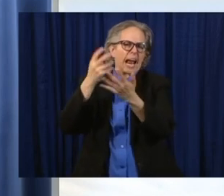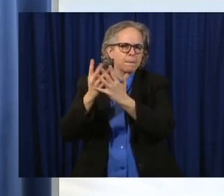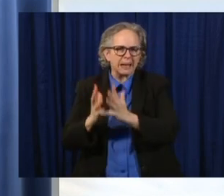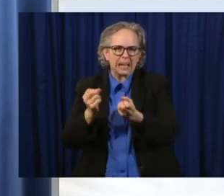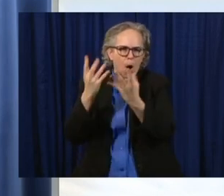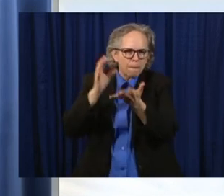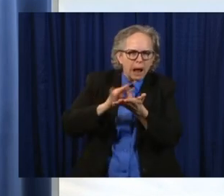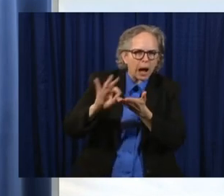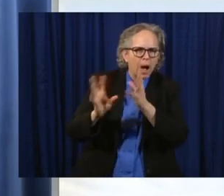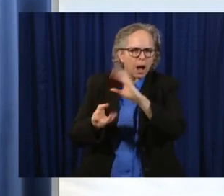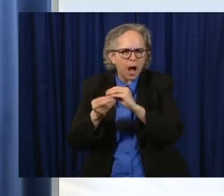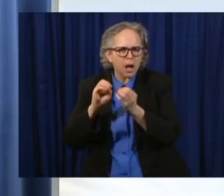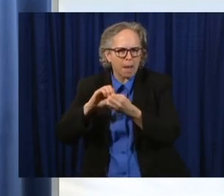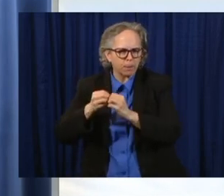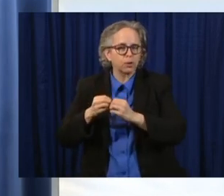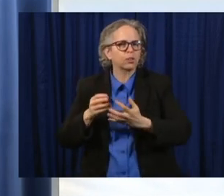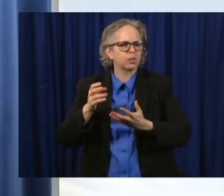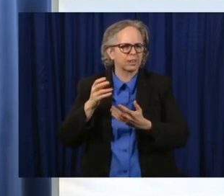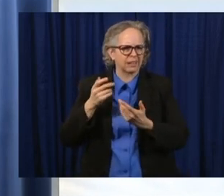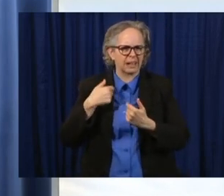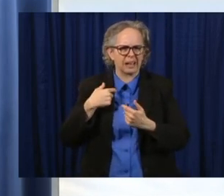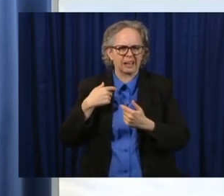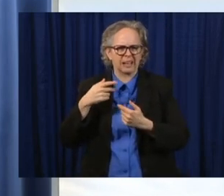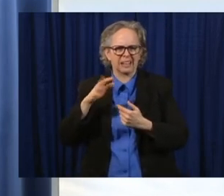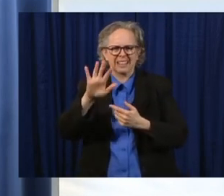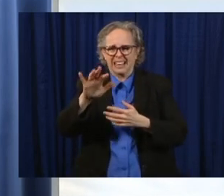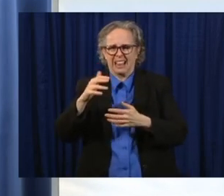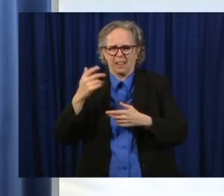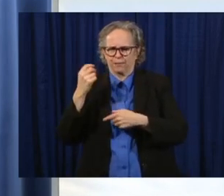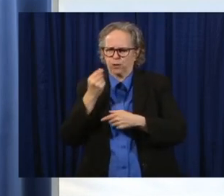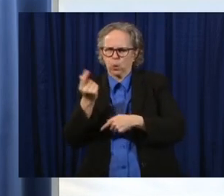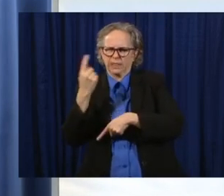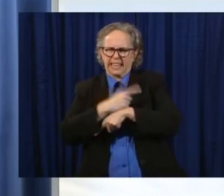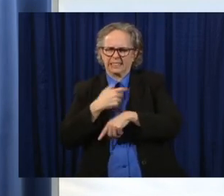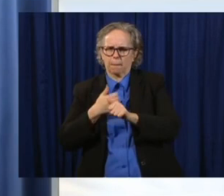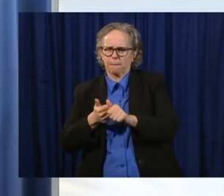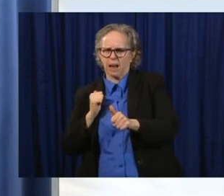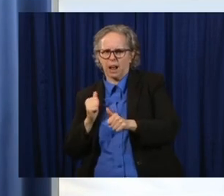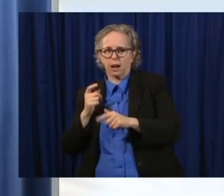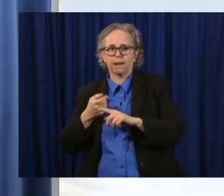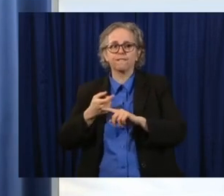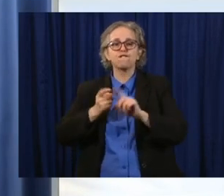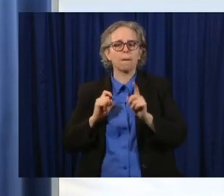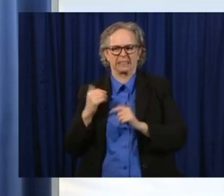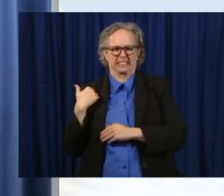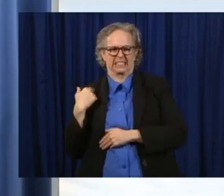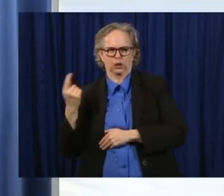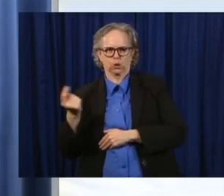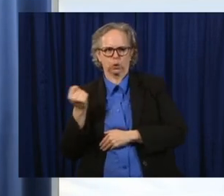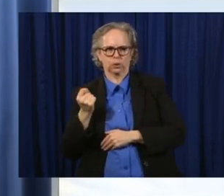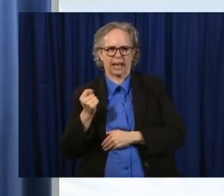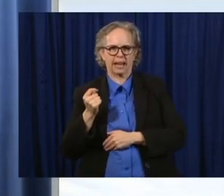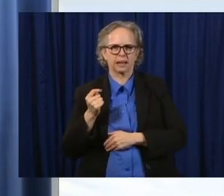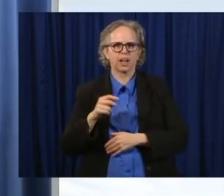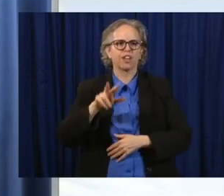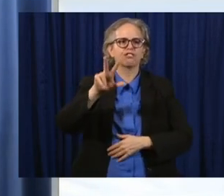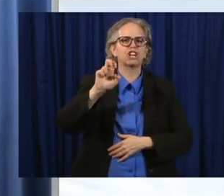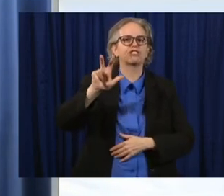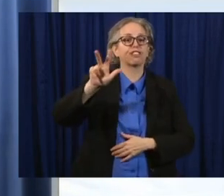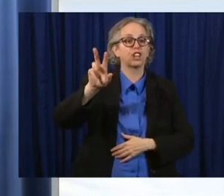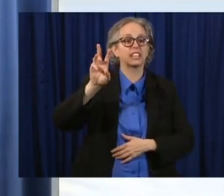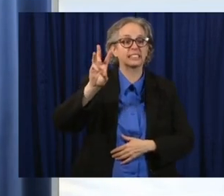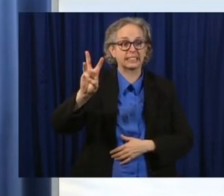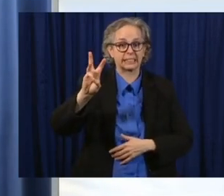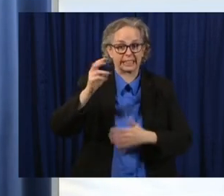I'm behind a couple of days in announcing this, but this was as of Tuesday. 336 inmates were released in the previous